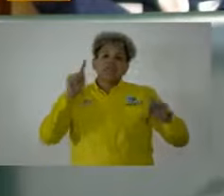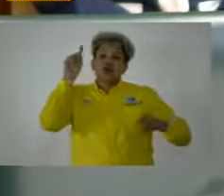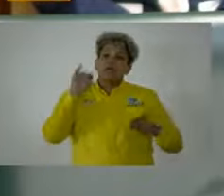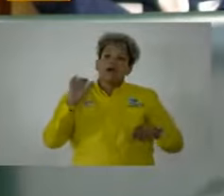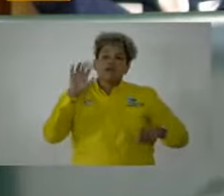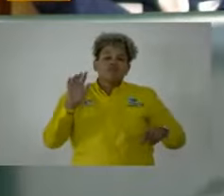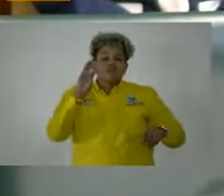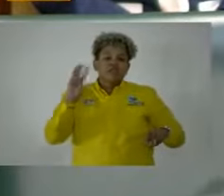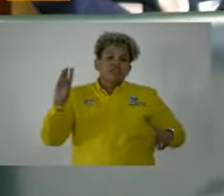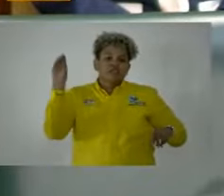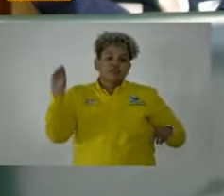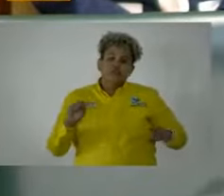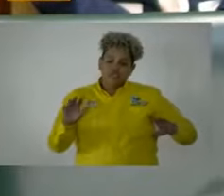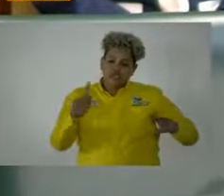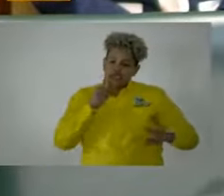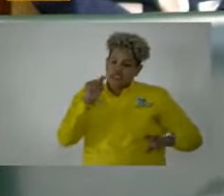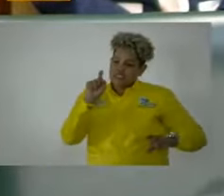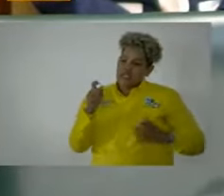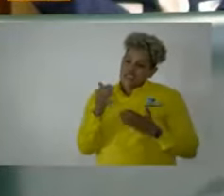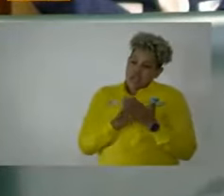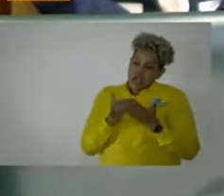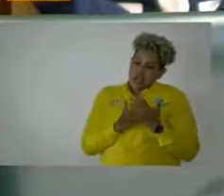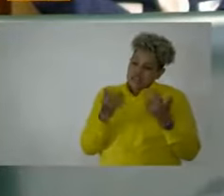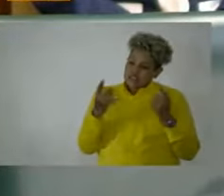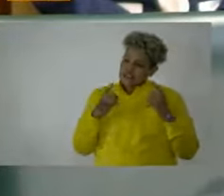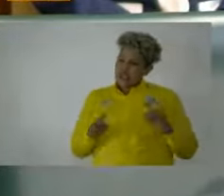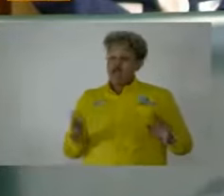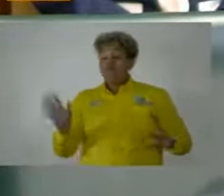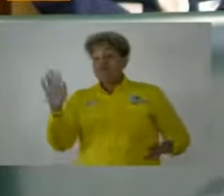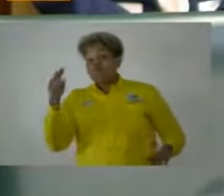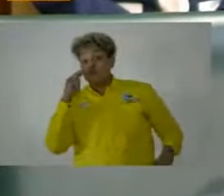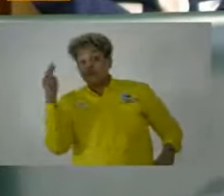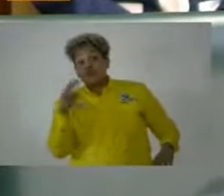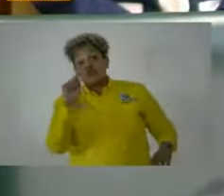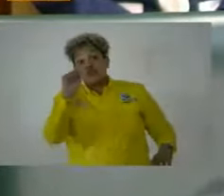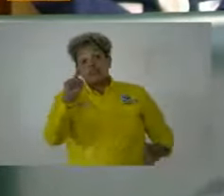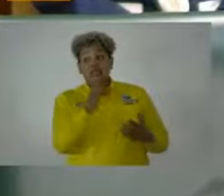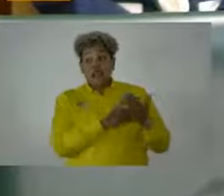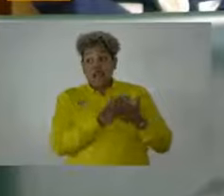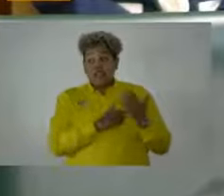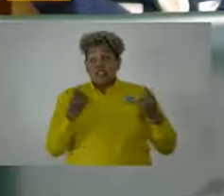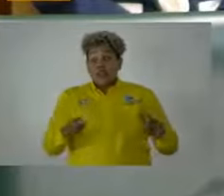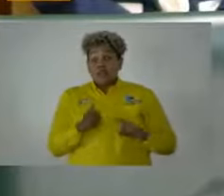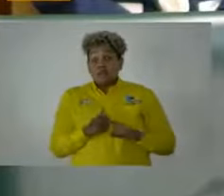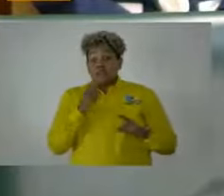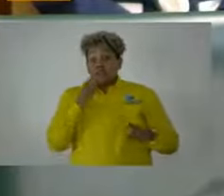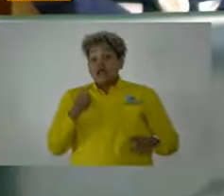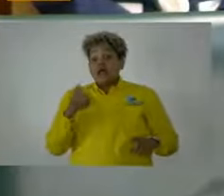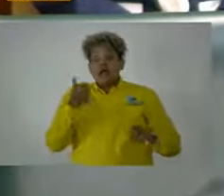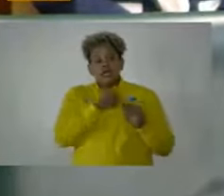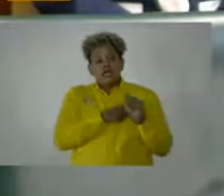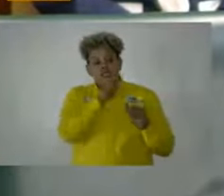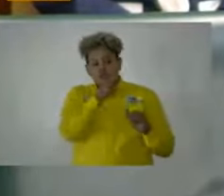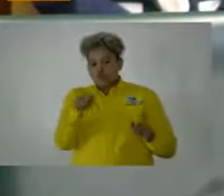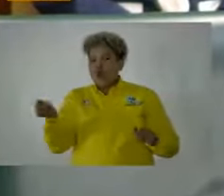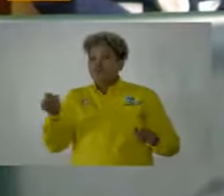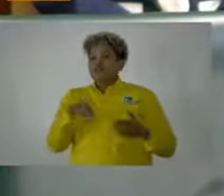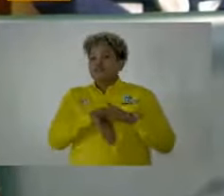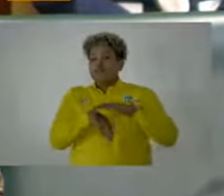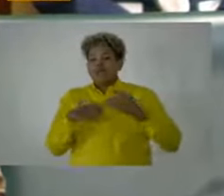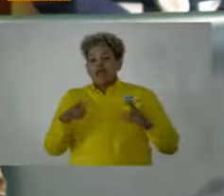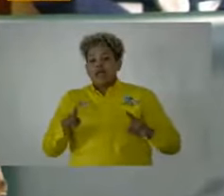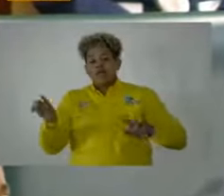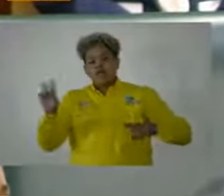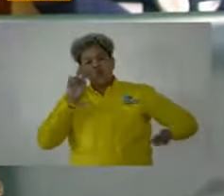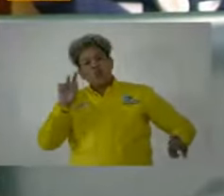by 66%, tax collected. And looking at tax collection on a per capita basis, in other